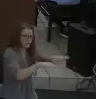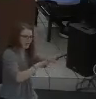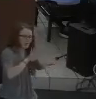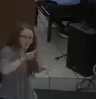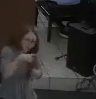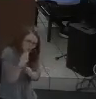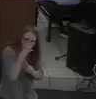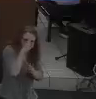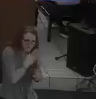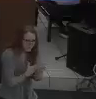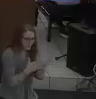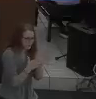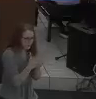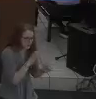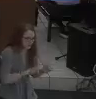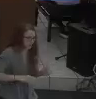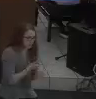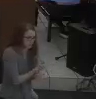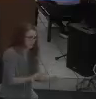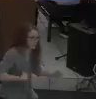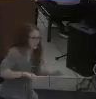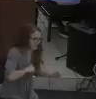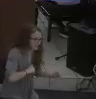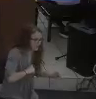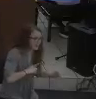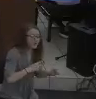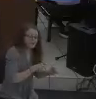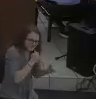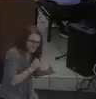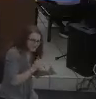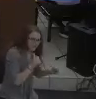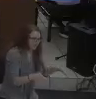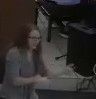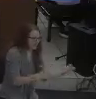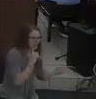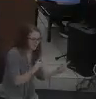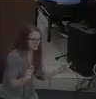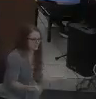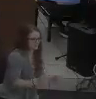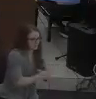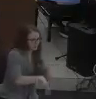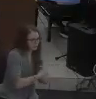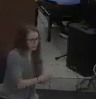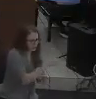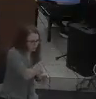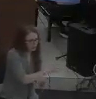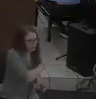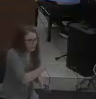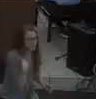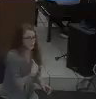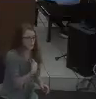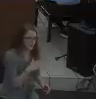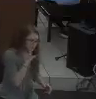to be our Savior. He suffered and died for the sins of the world so that we may have new life in